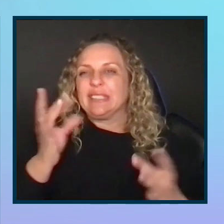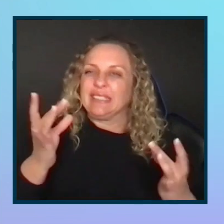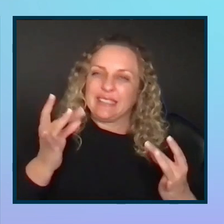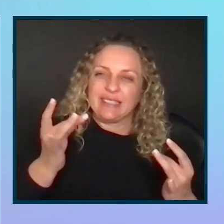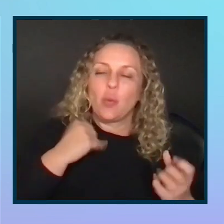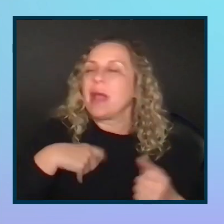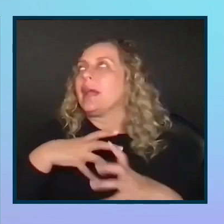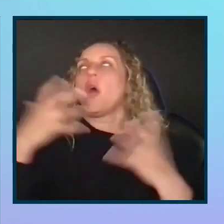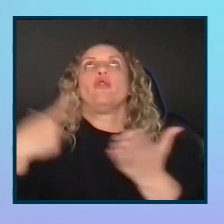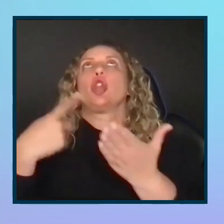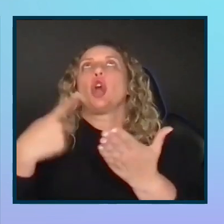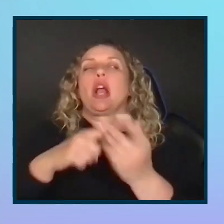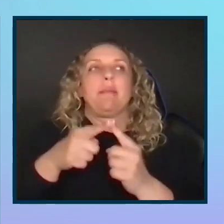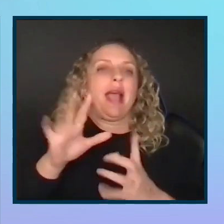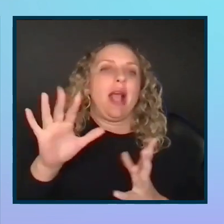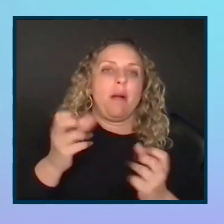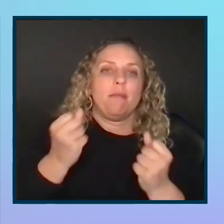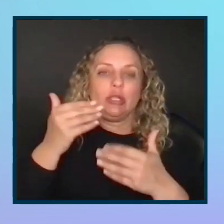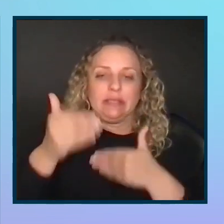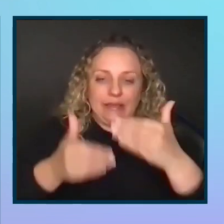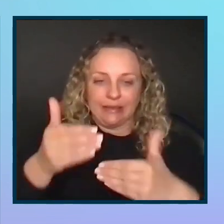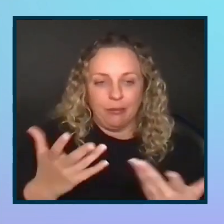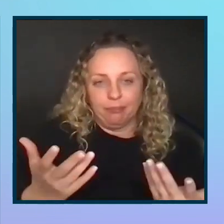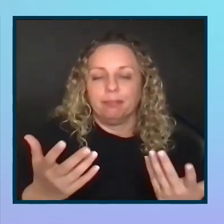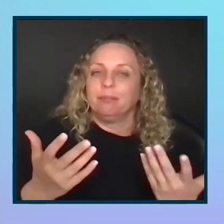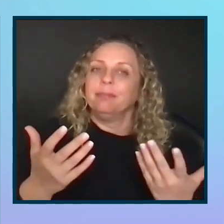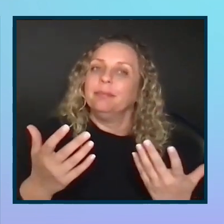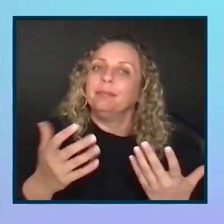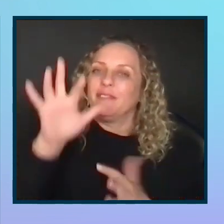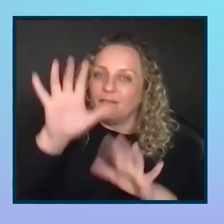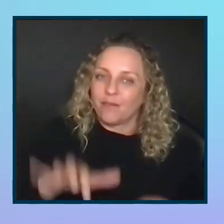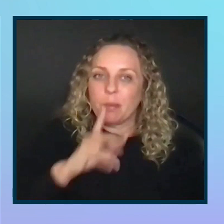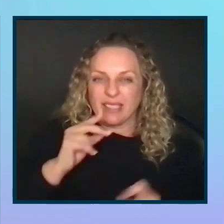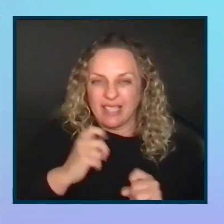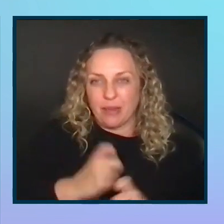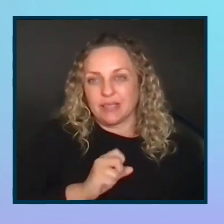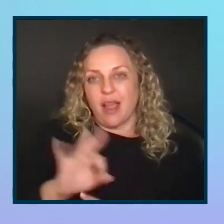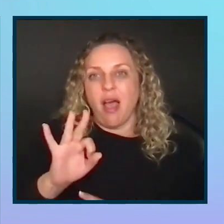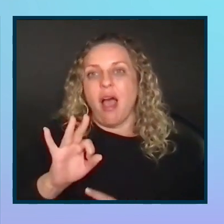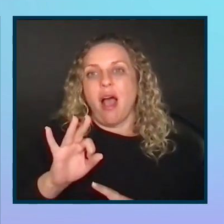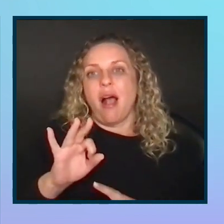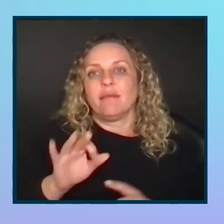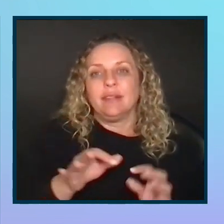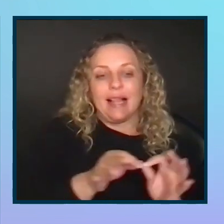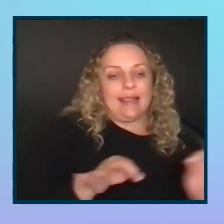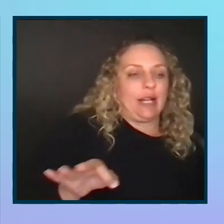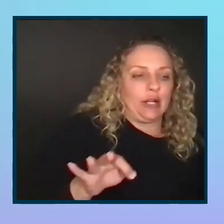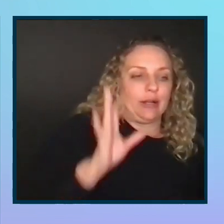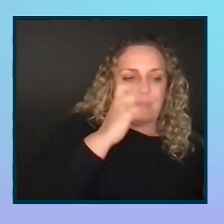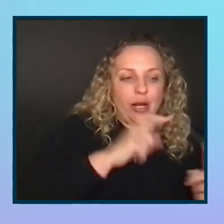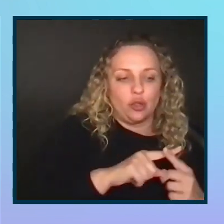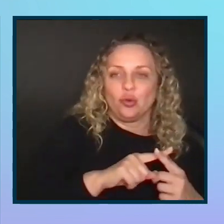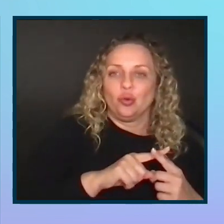talk on multi-step forms alone, just with the complexities of linear versus nonlinear. But I think